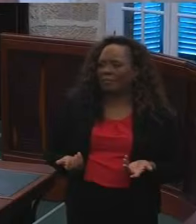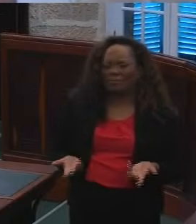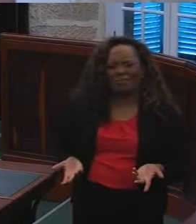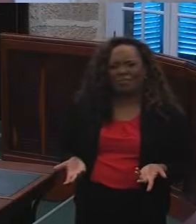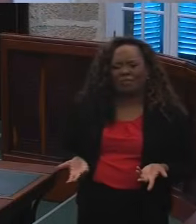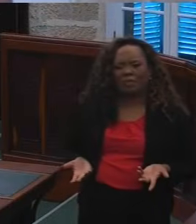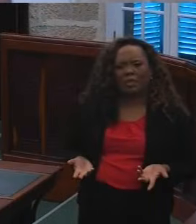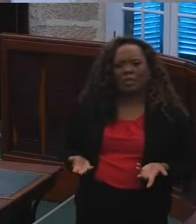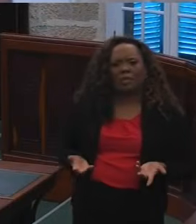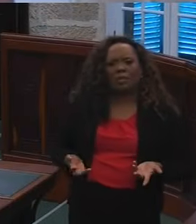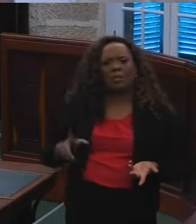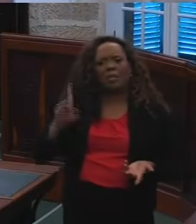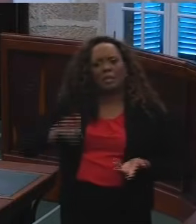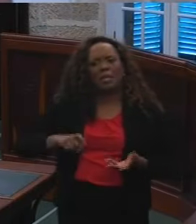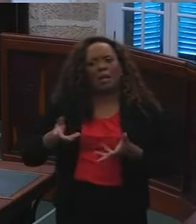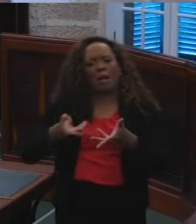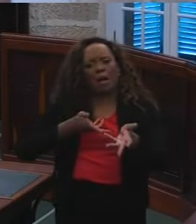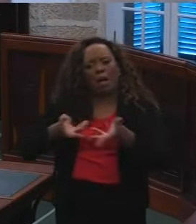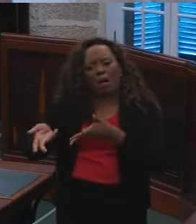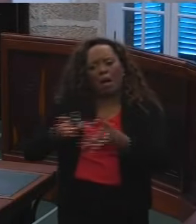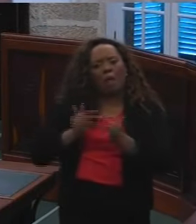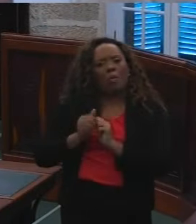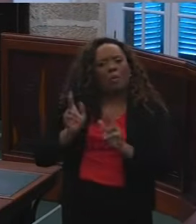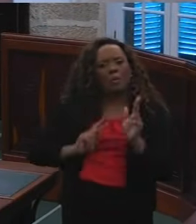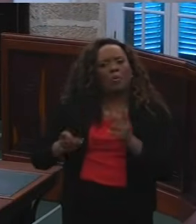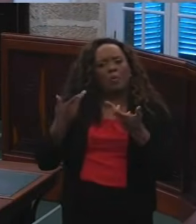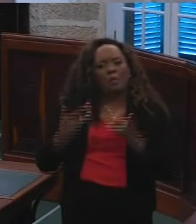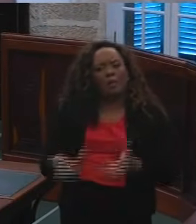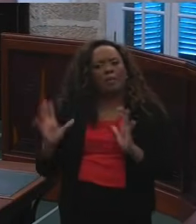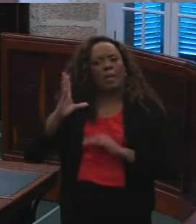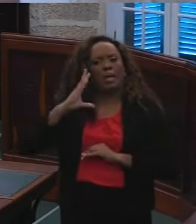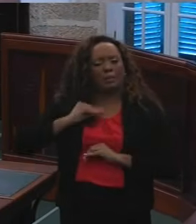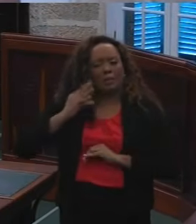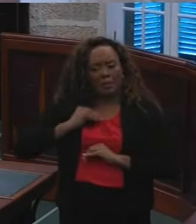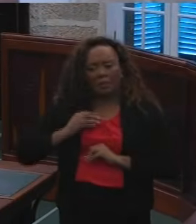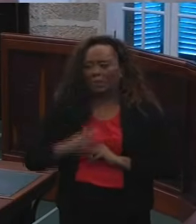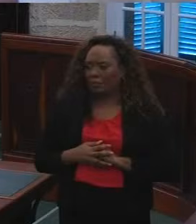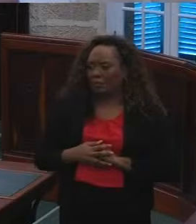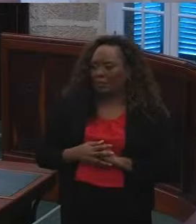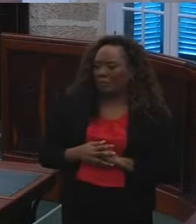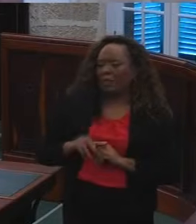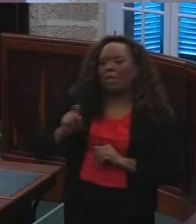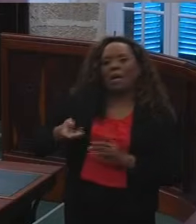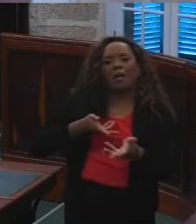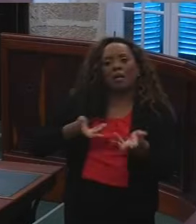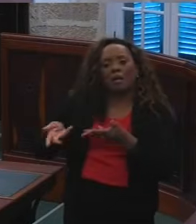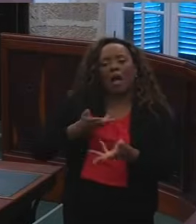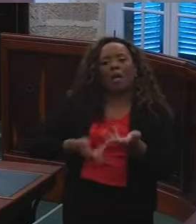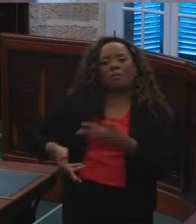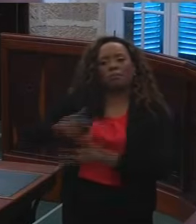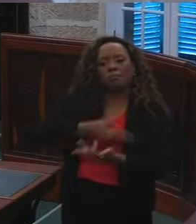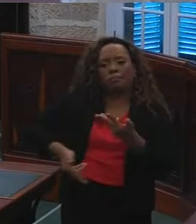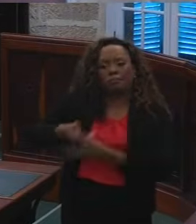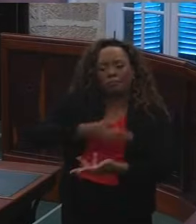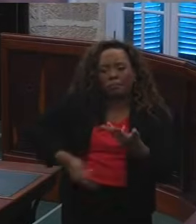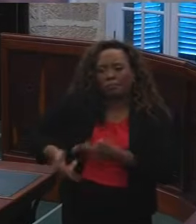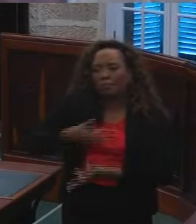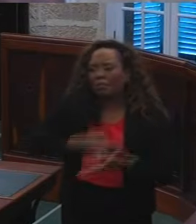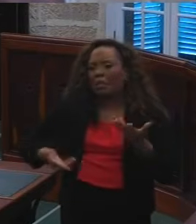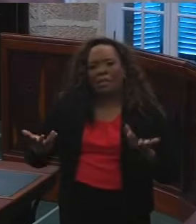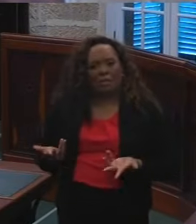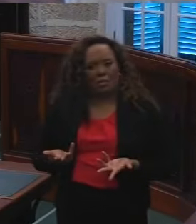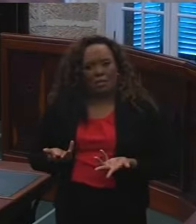space. It can't be part of our internet space if the conversation surrounds the milking of animals,